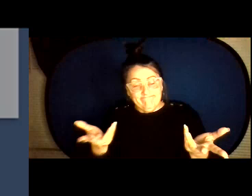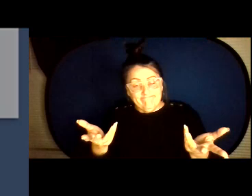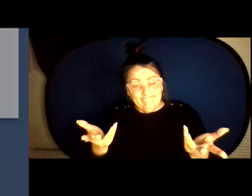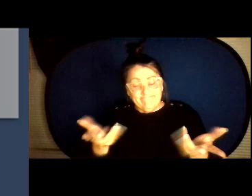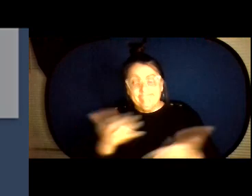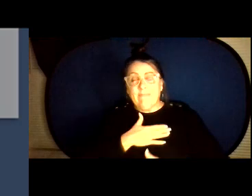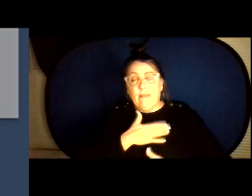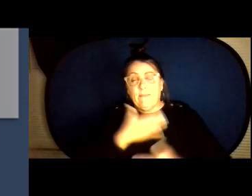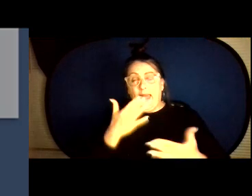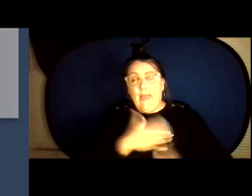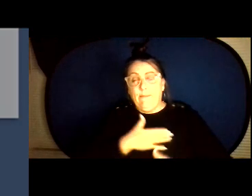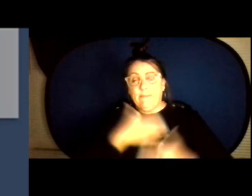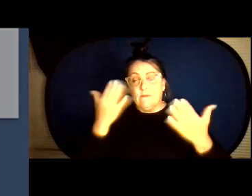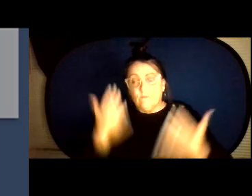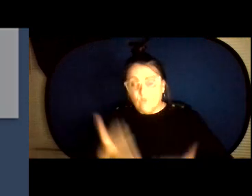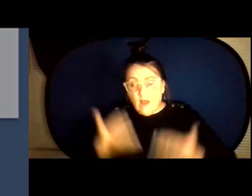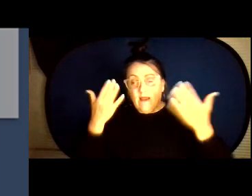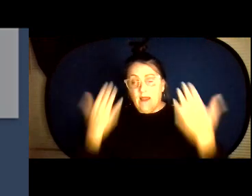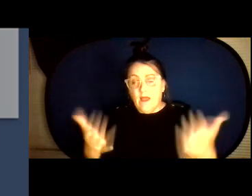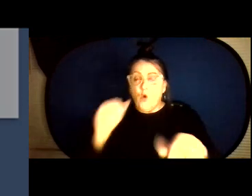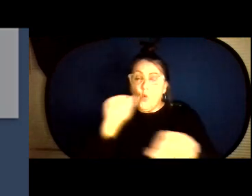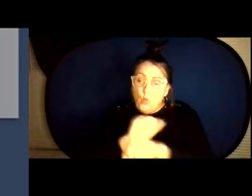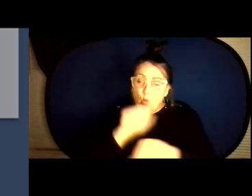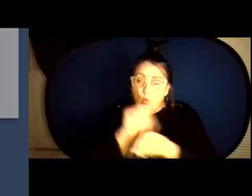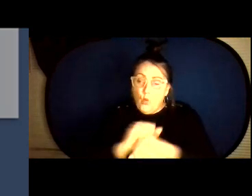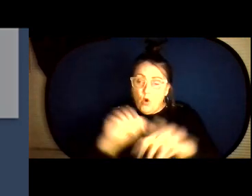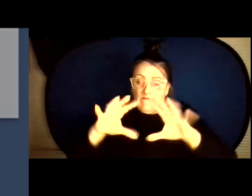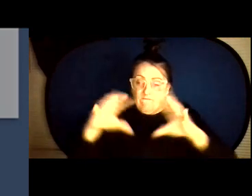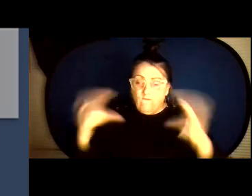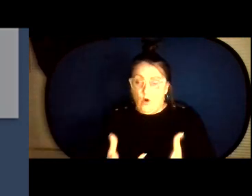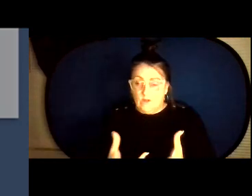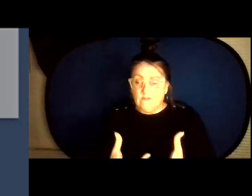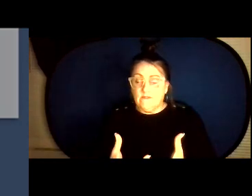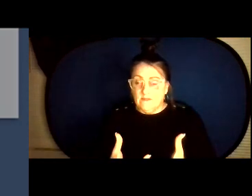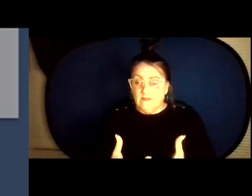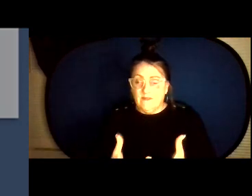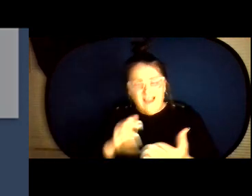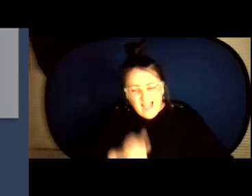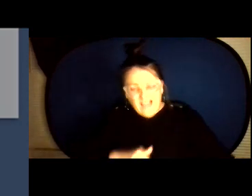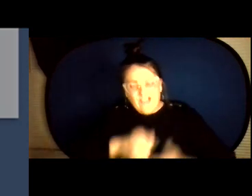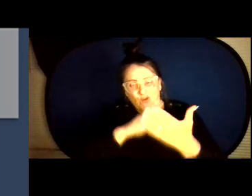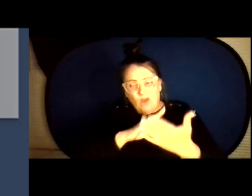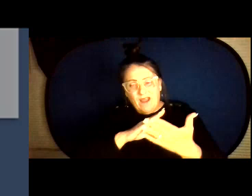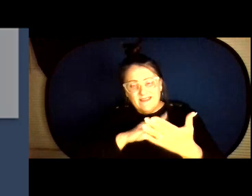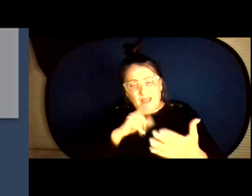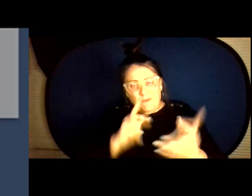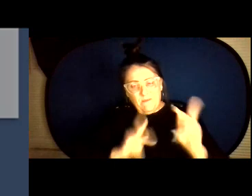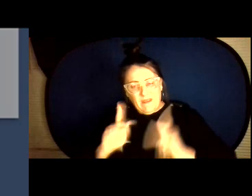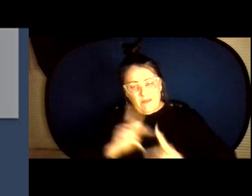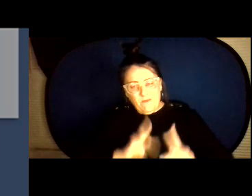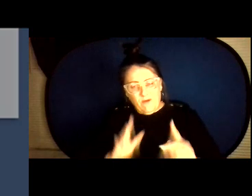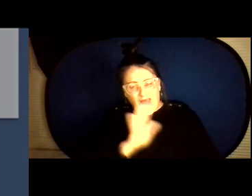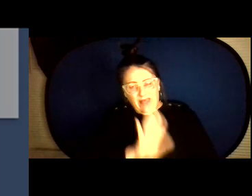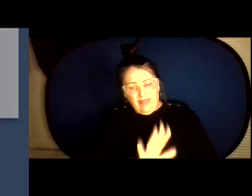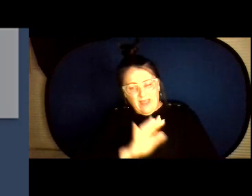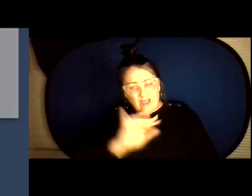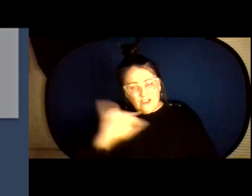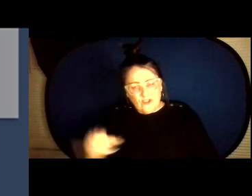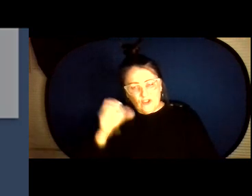that you brought up the workforce, how you're going to be addressing that, because that is something that has been particularly